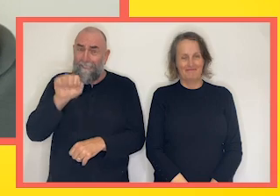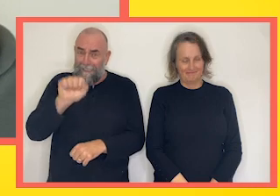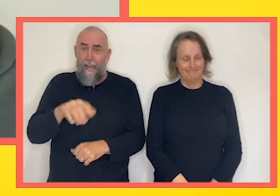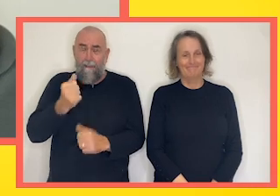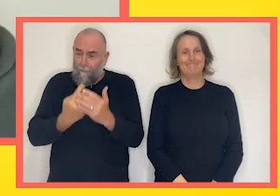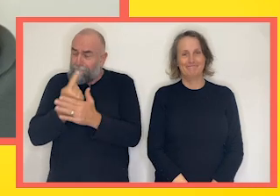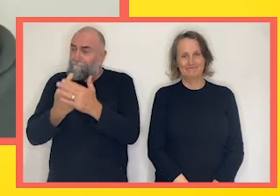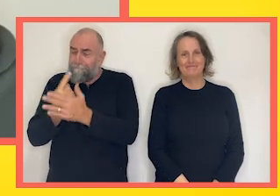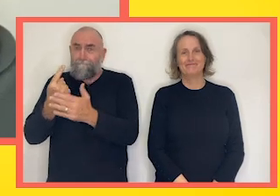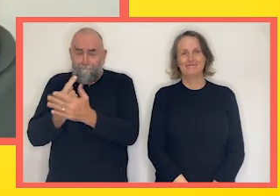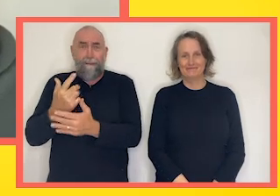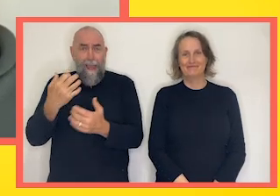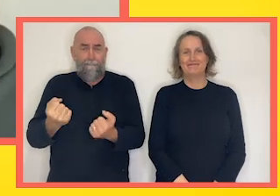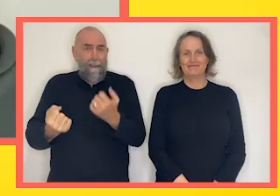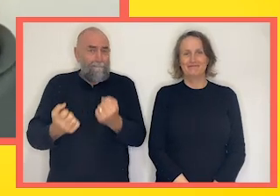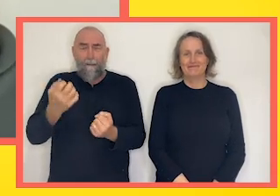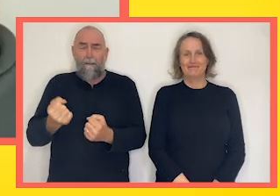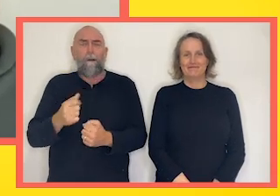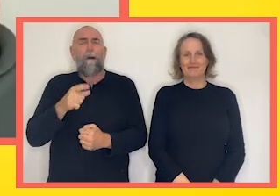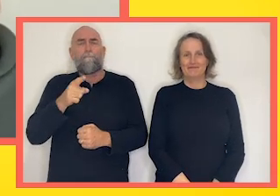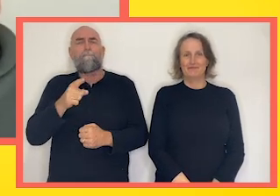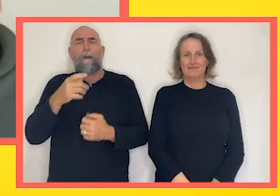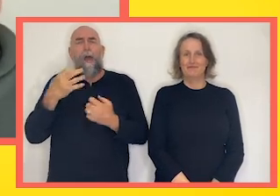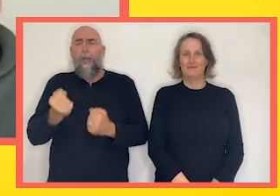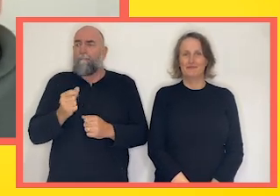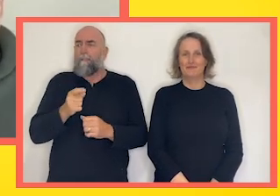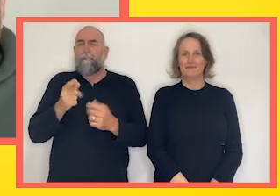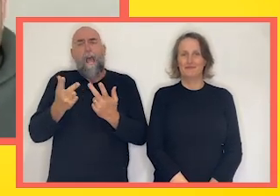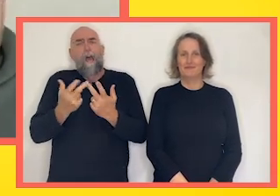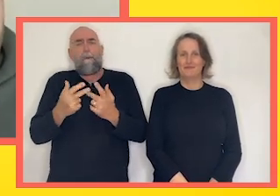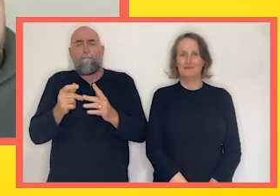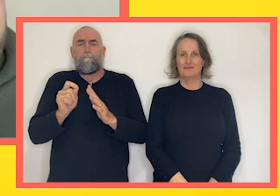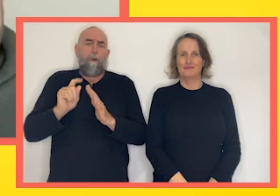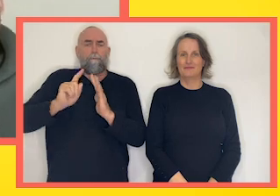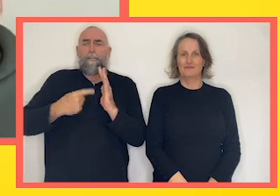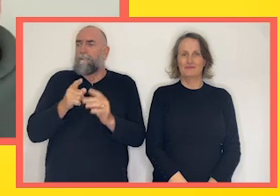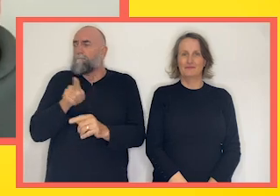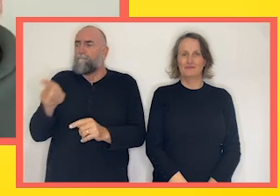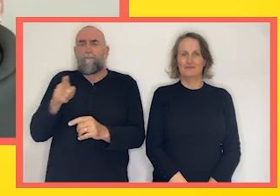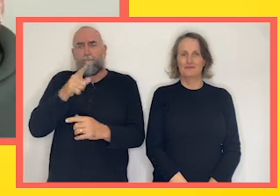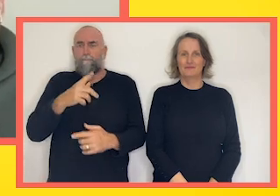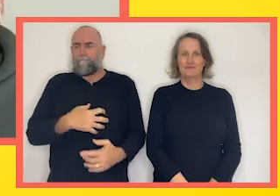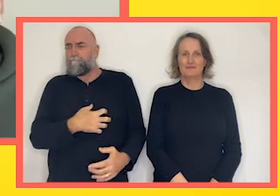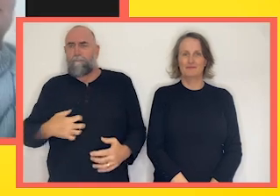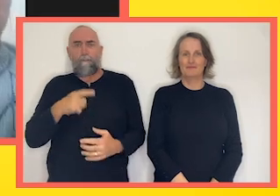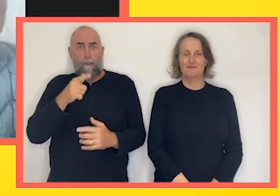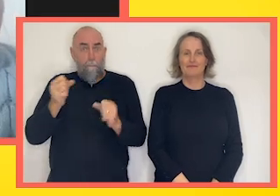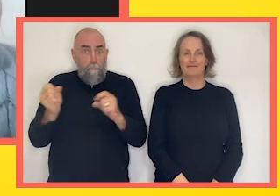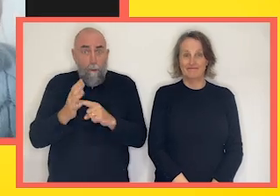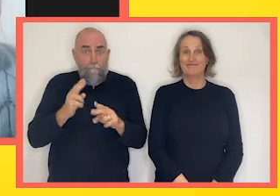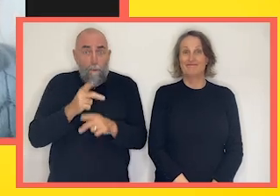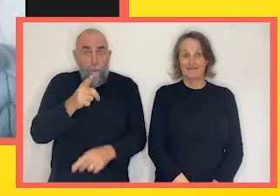a lot happening. How important is it to have these side products, these passion projects in your life? To me,